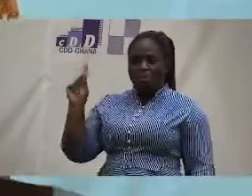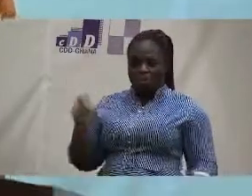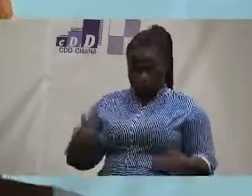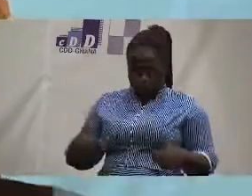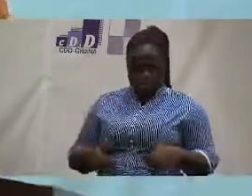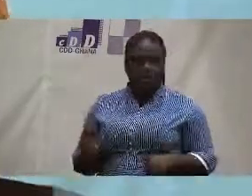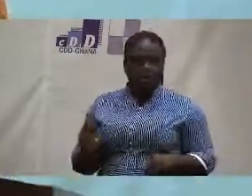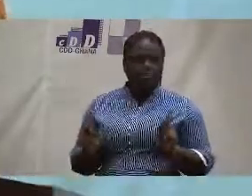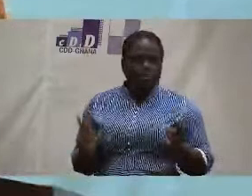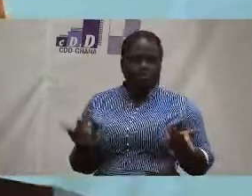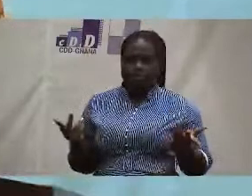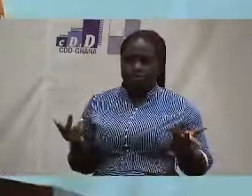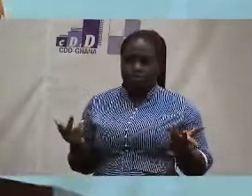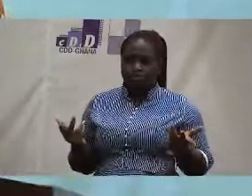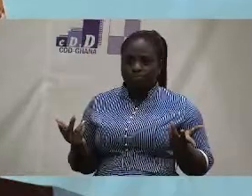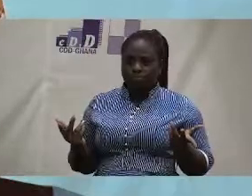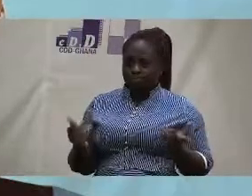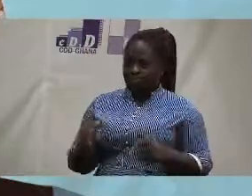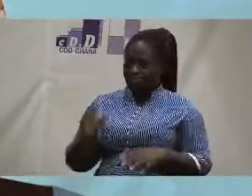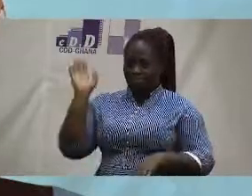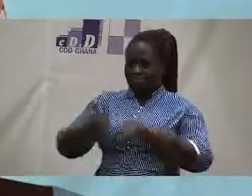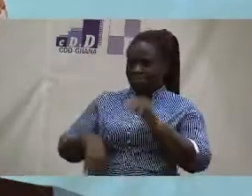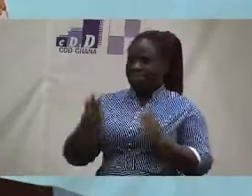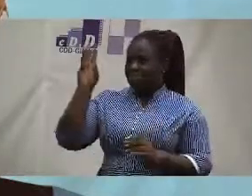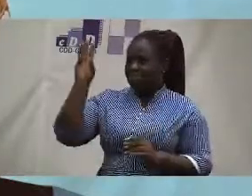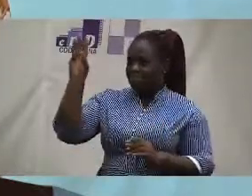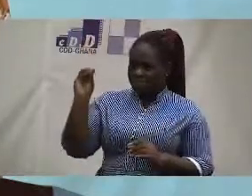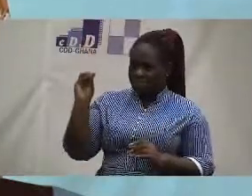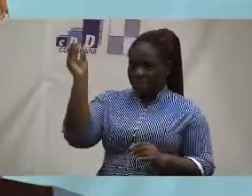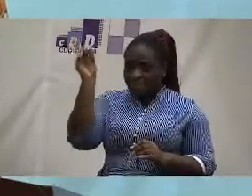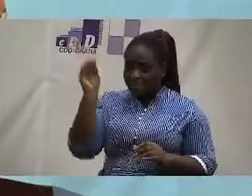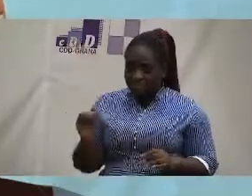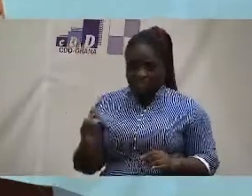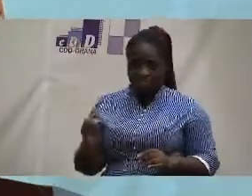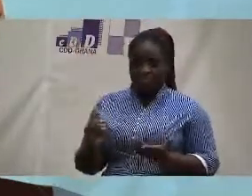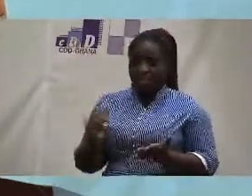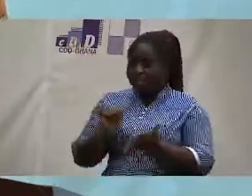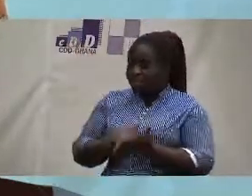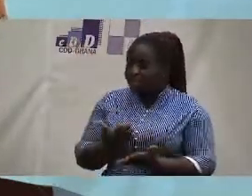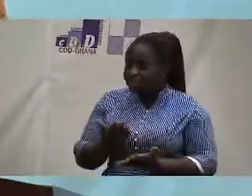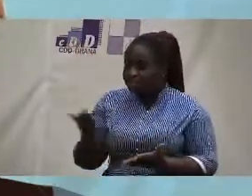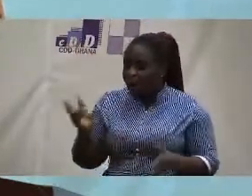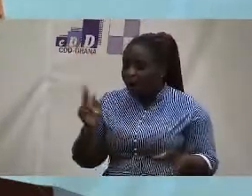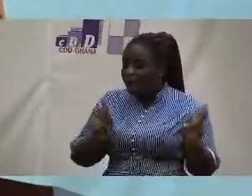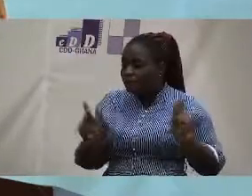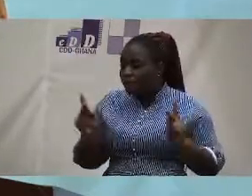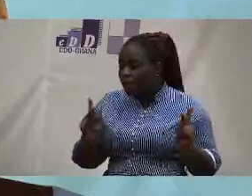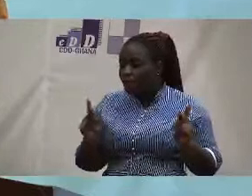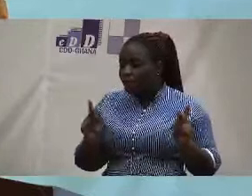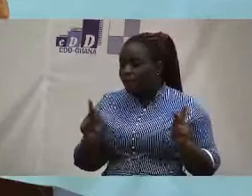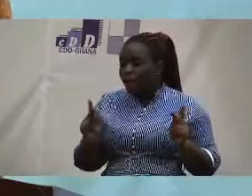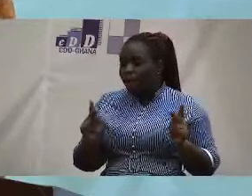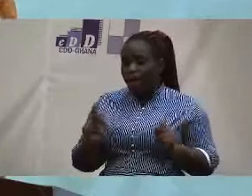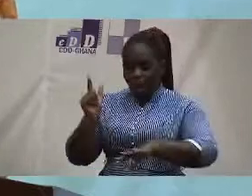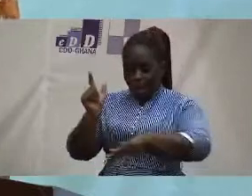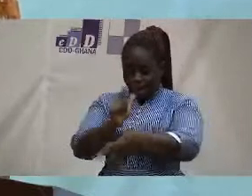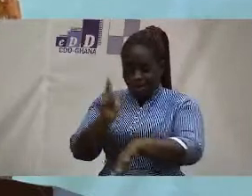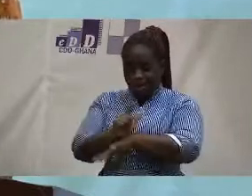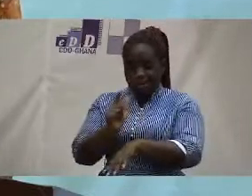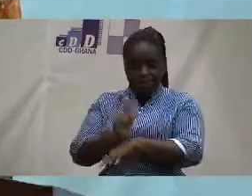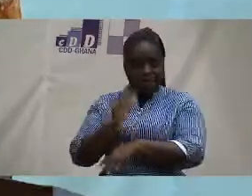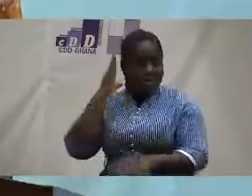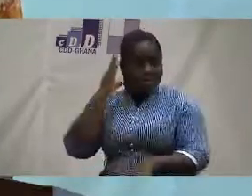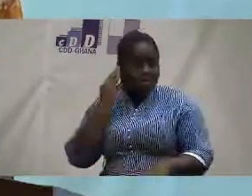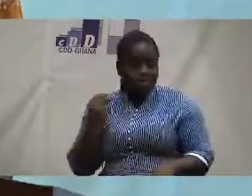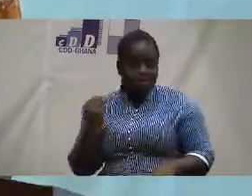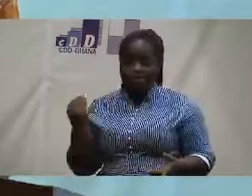very young demography of more than 60%. This demography are people who have never experienced military